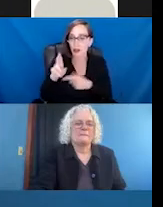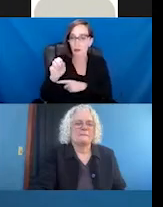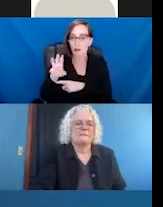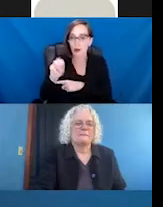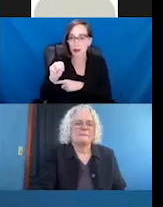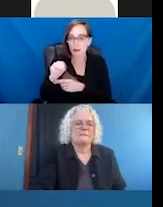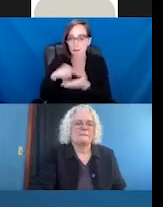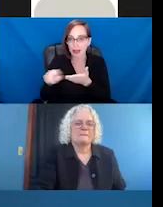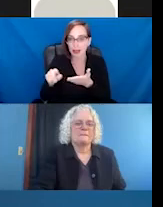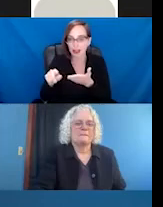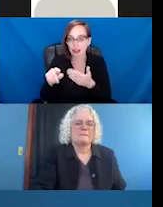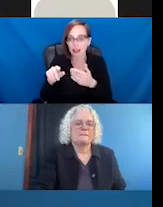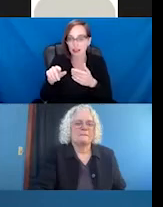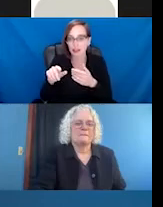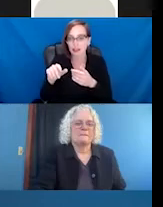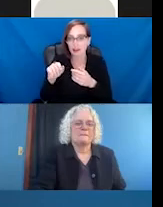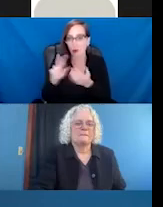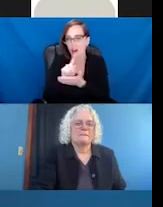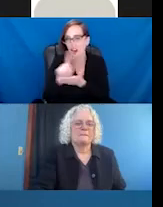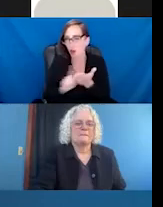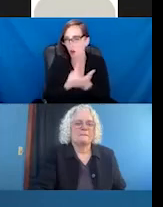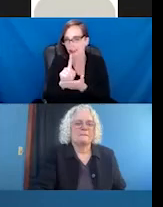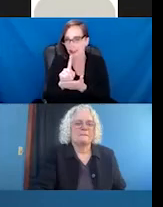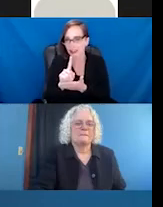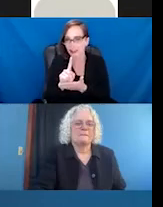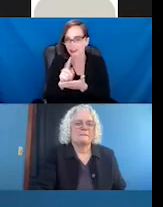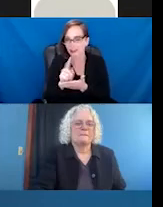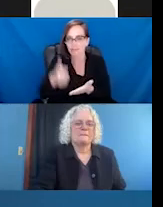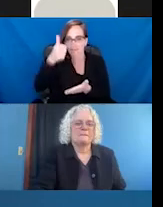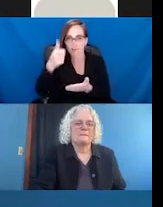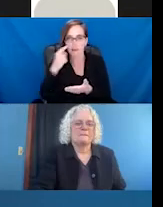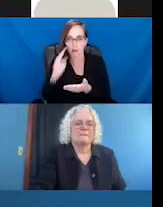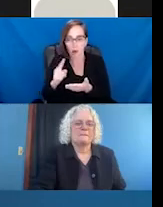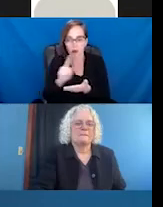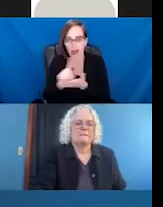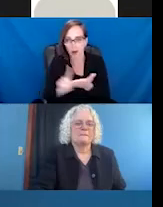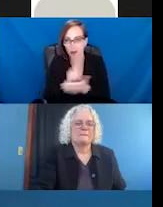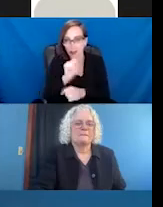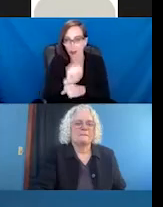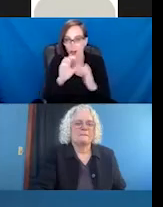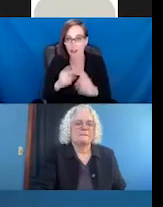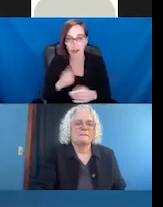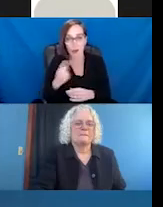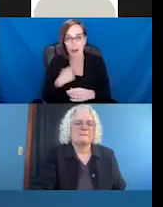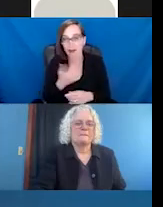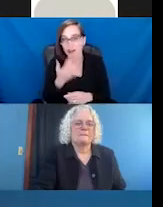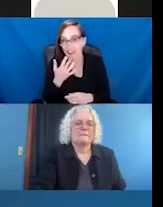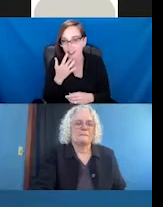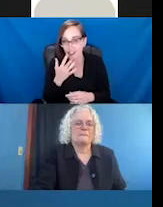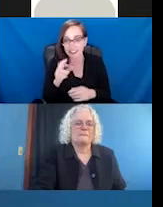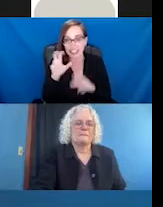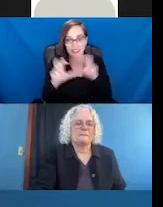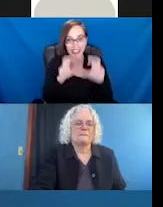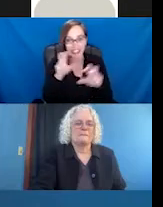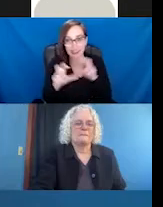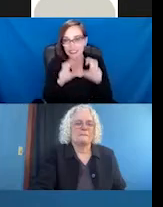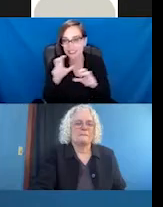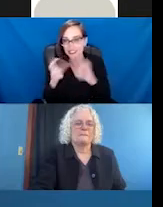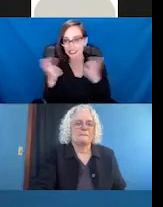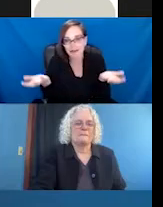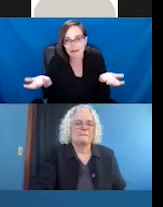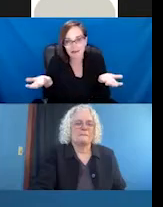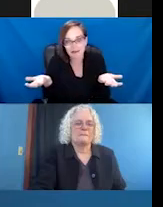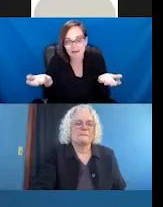hourly pay for current workers. One of my favorites, investments in labor management partnerships for training